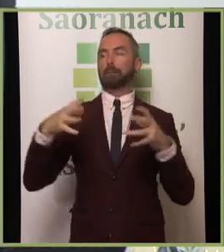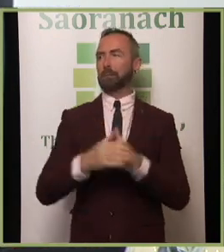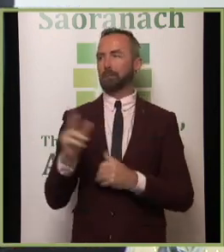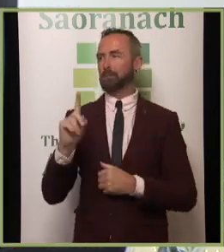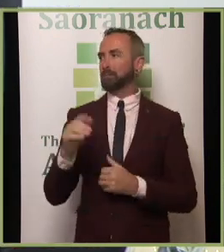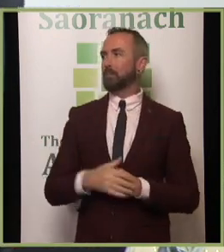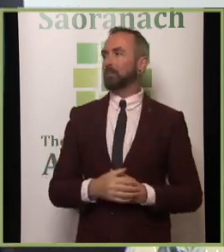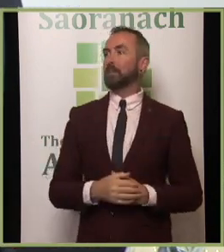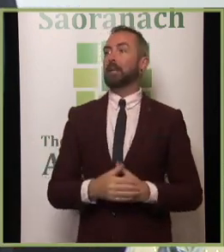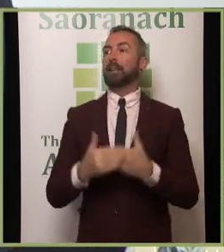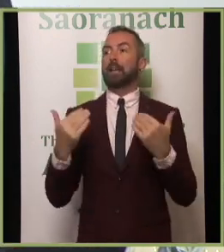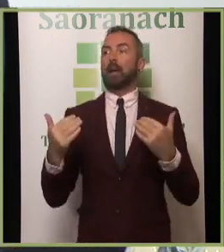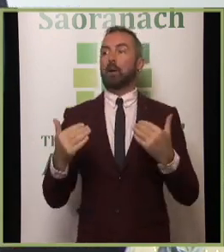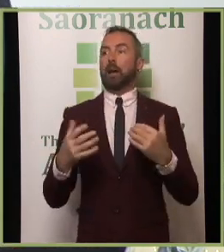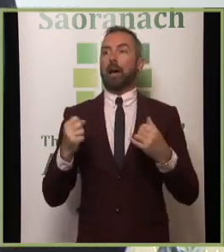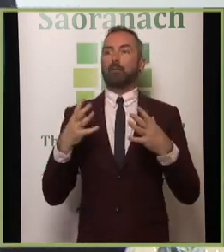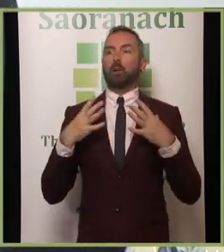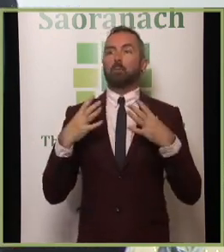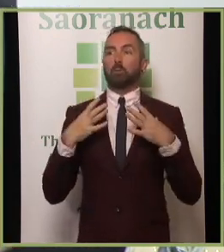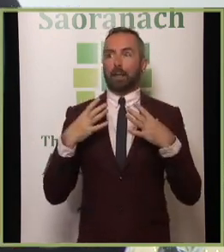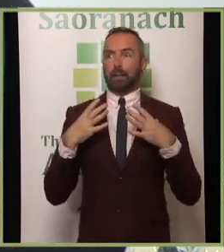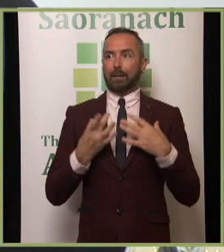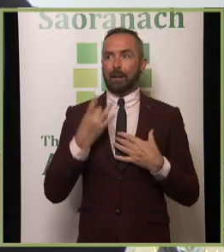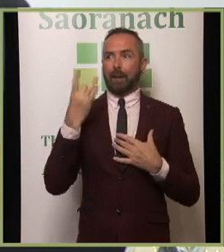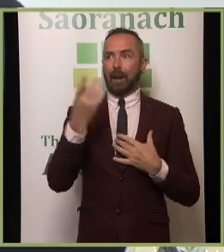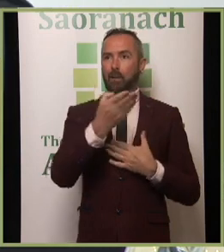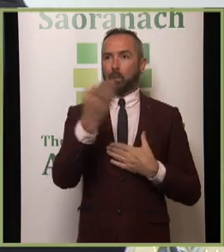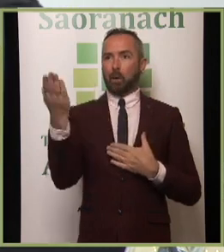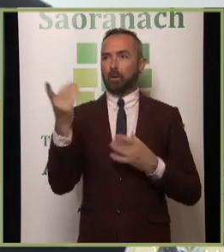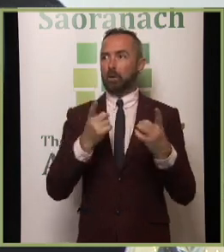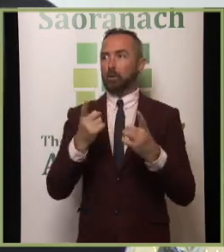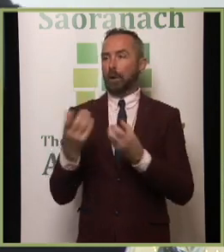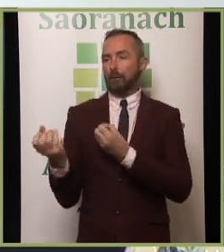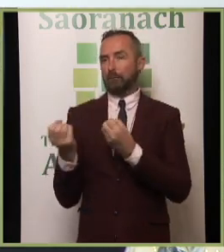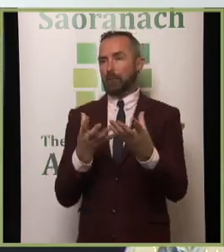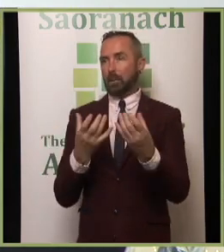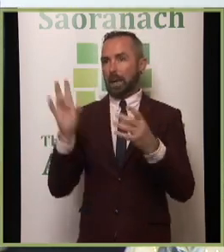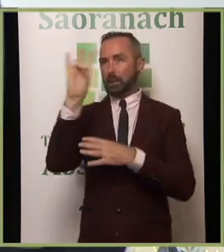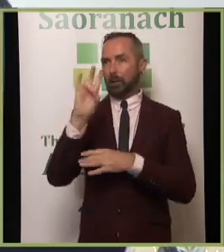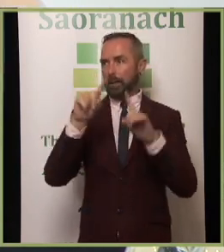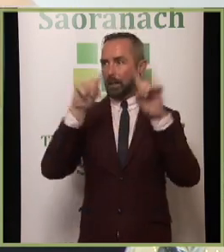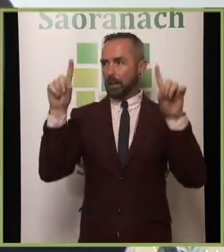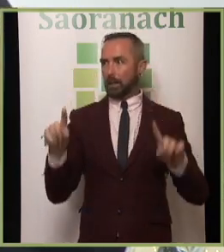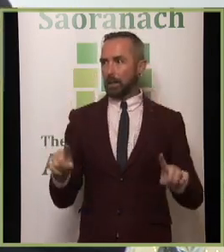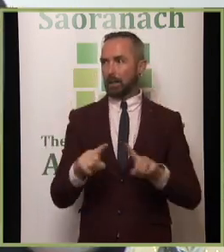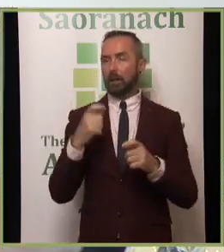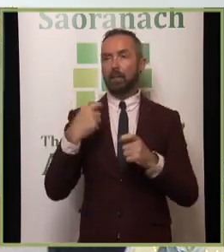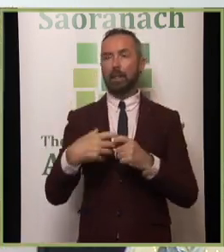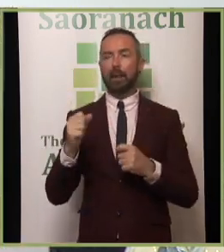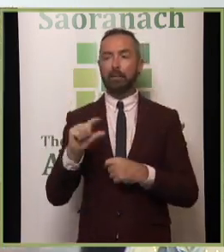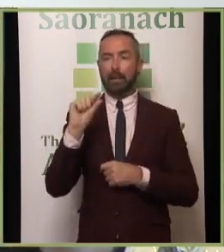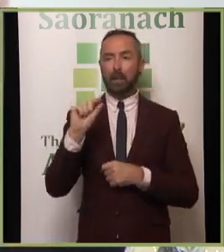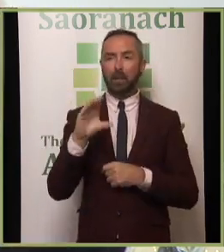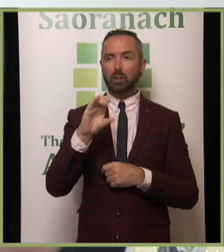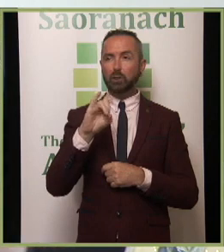that, let's take a break, and we're going to ask you to do your feedback surveys, and then we can have a little bit of a